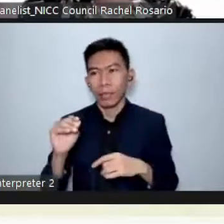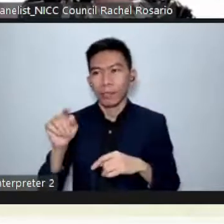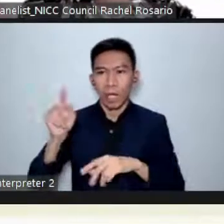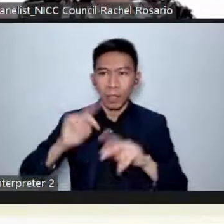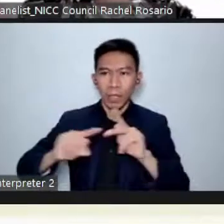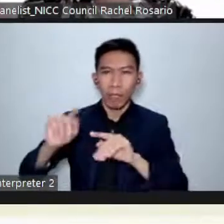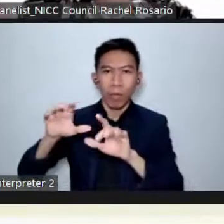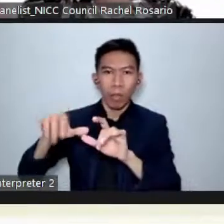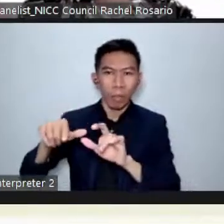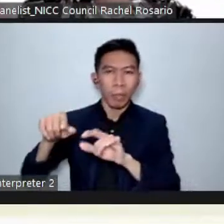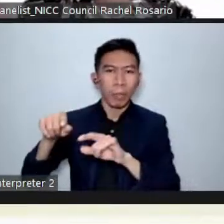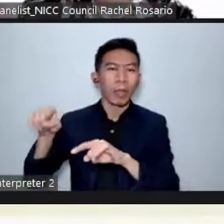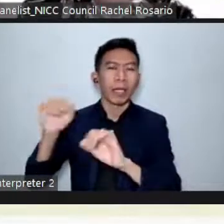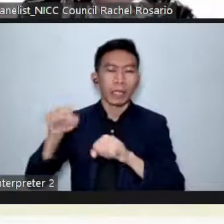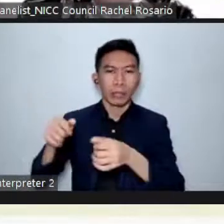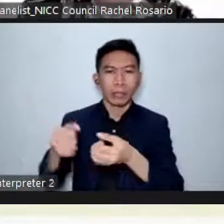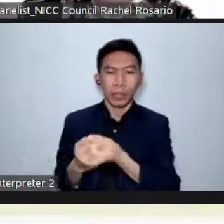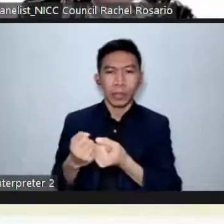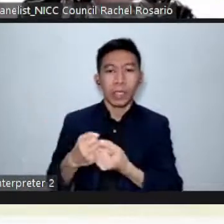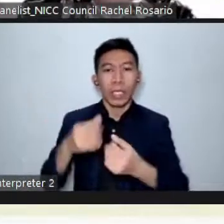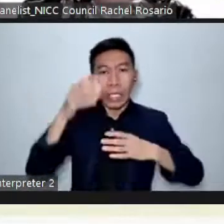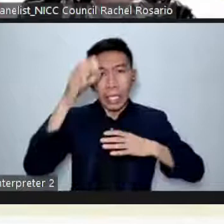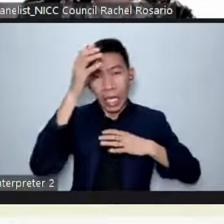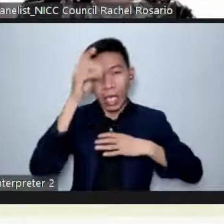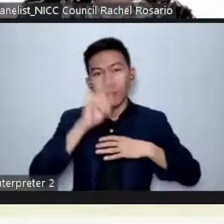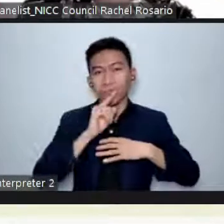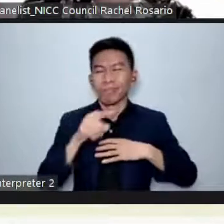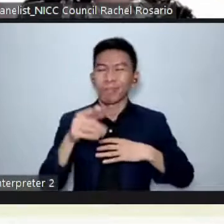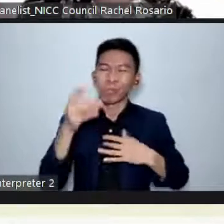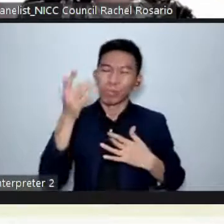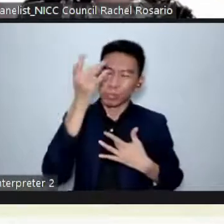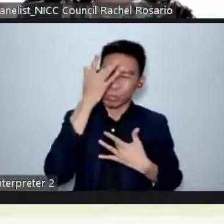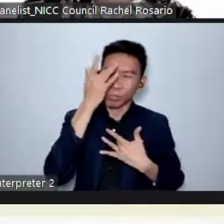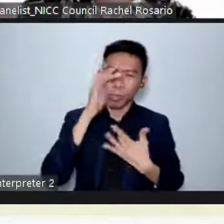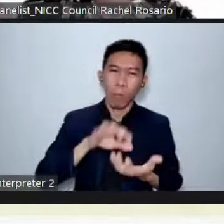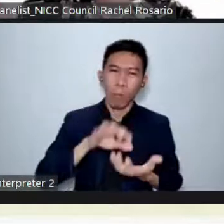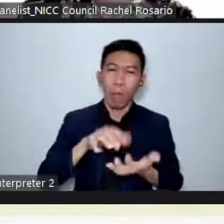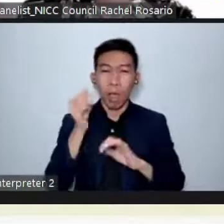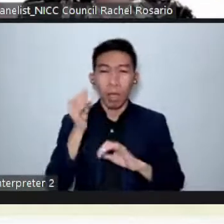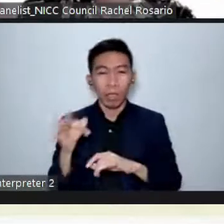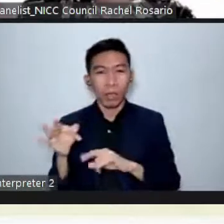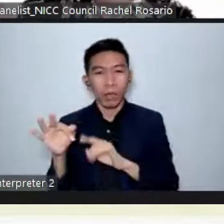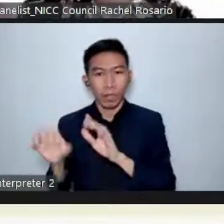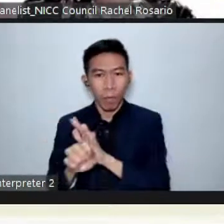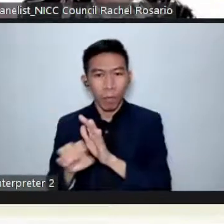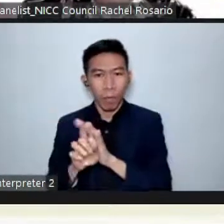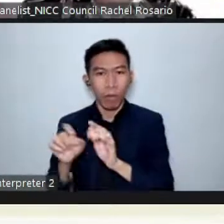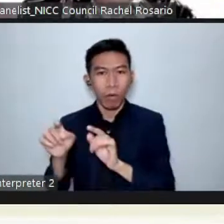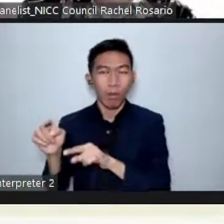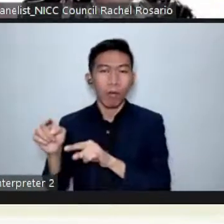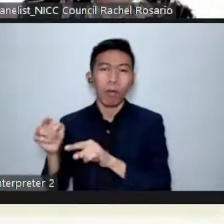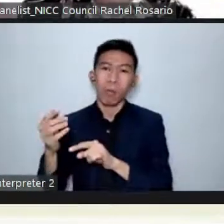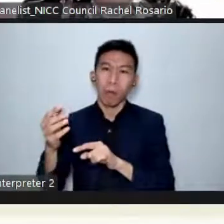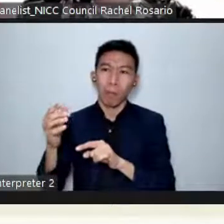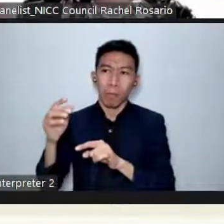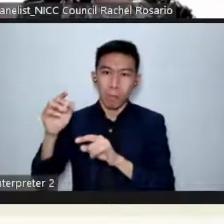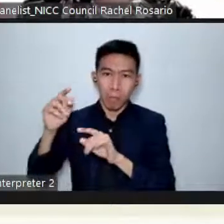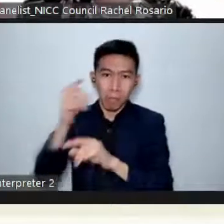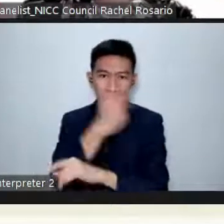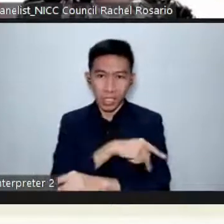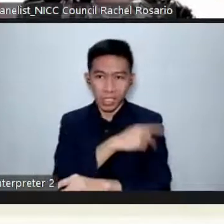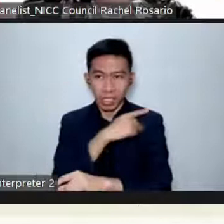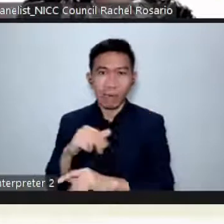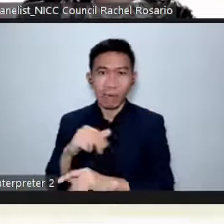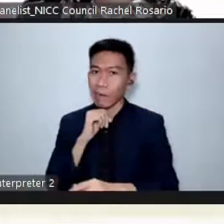individuals. So cancer is a catastrophic disease that even if a patient is not and indigent. It